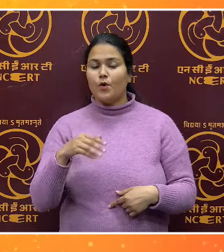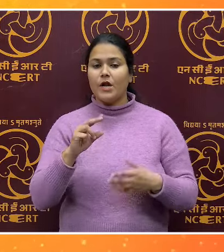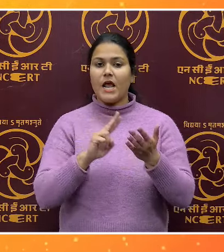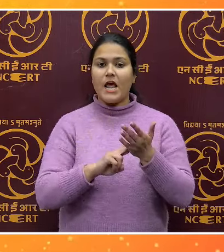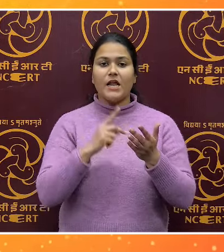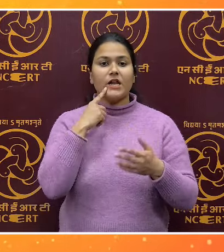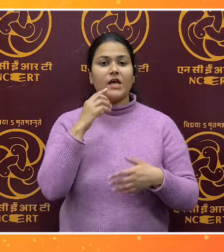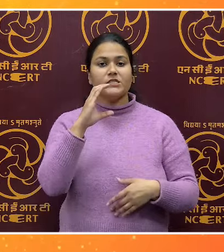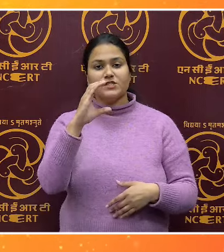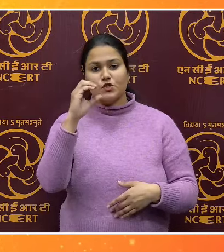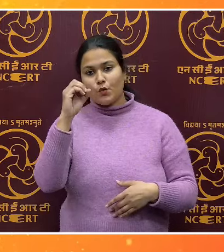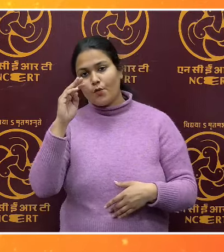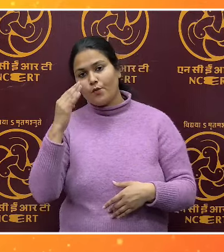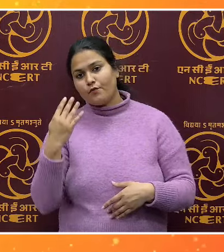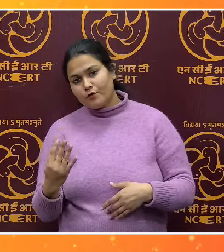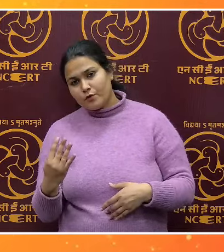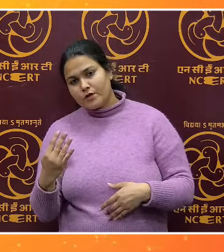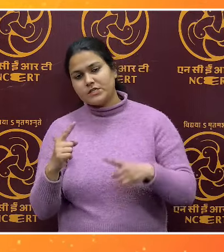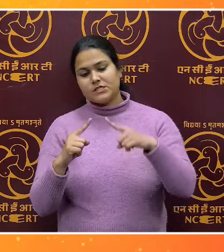will be tetrahedral.